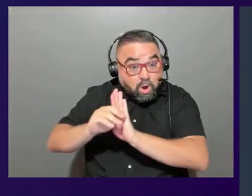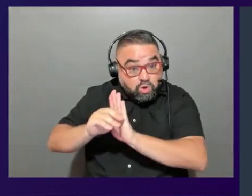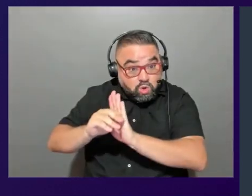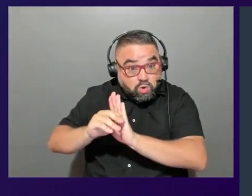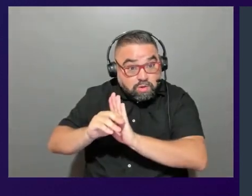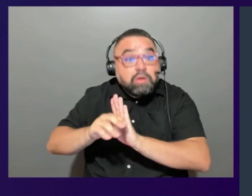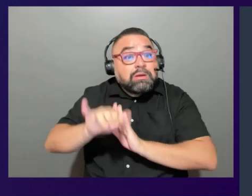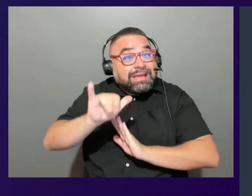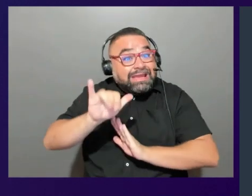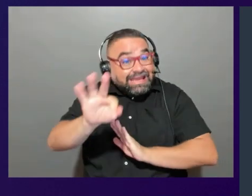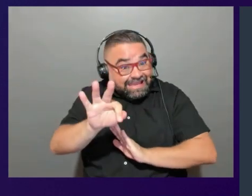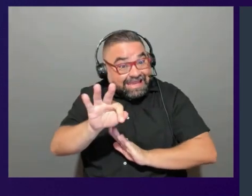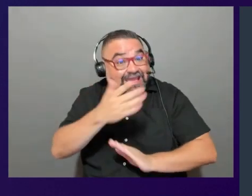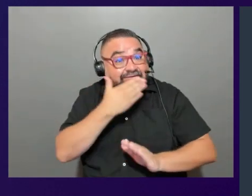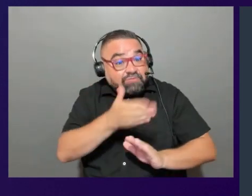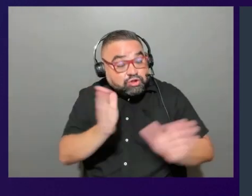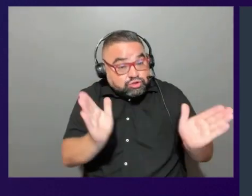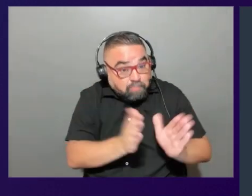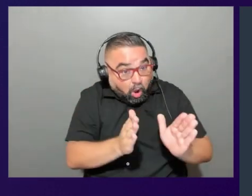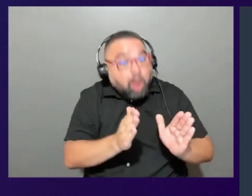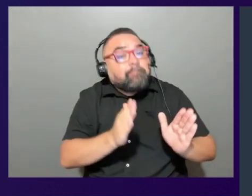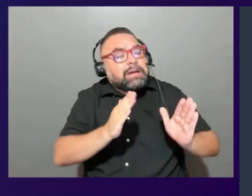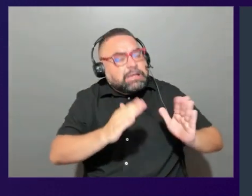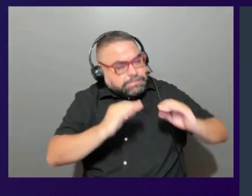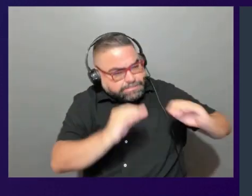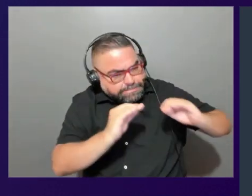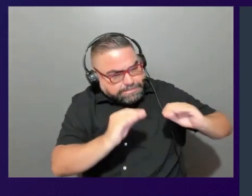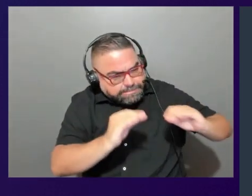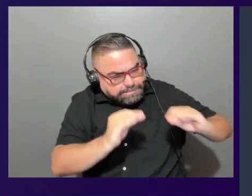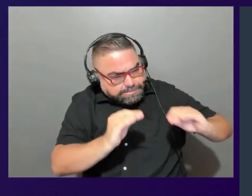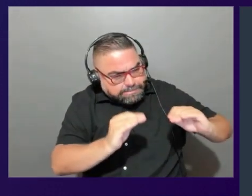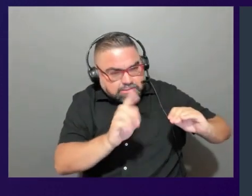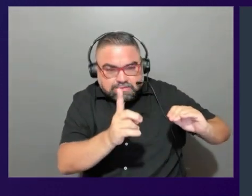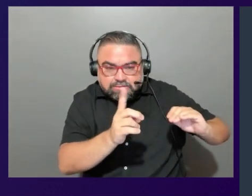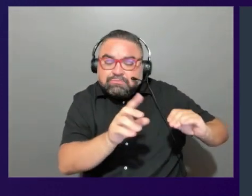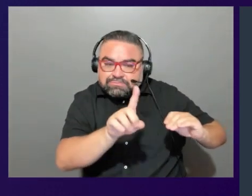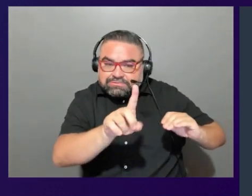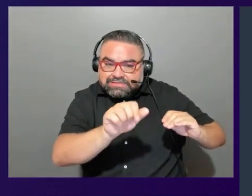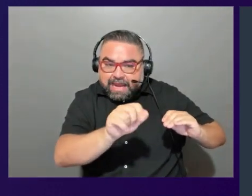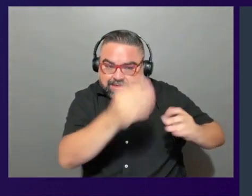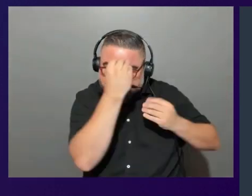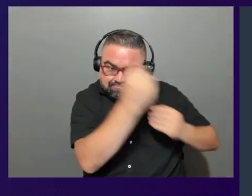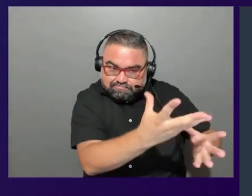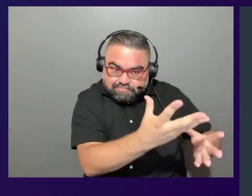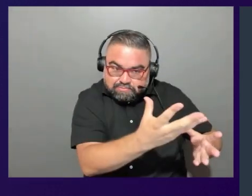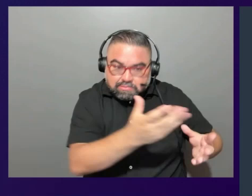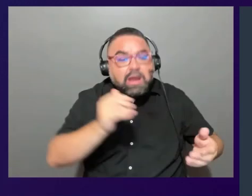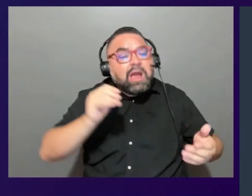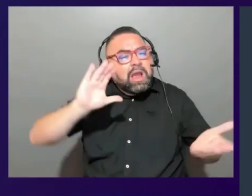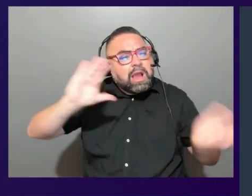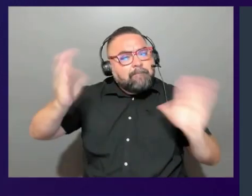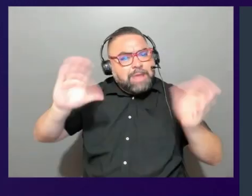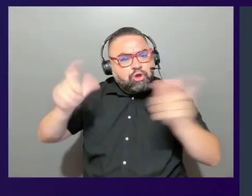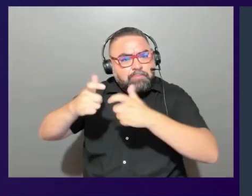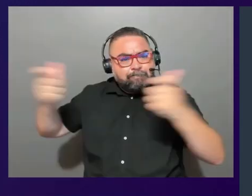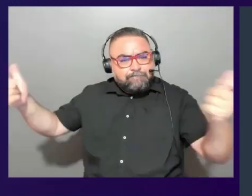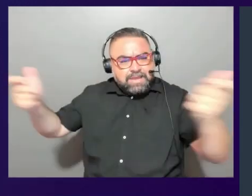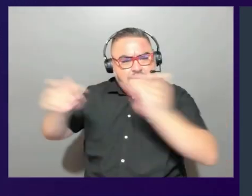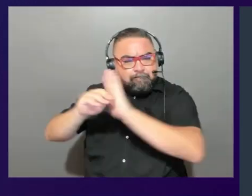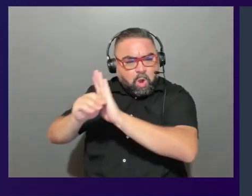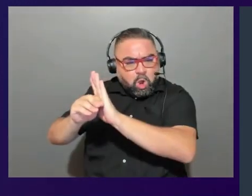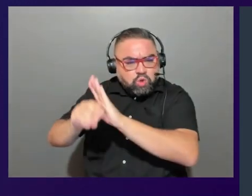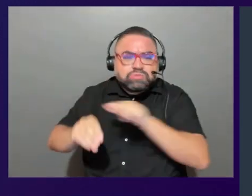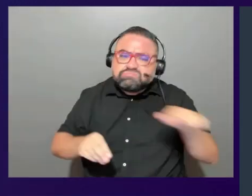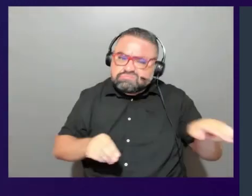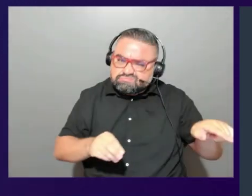of well-curated data, can offer more accuracy than much larger models, which is going to make it more accessible to a lot of